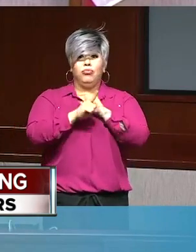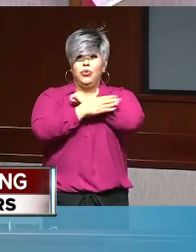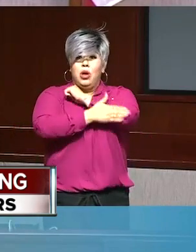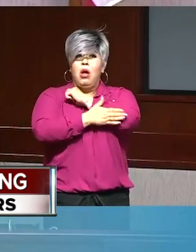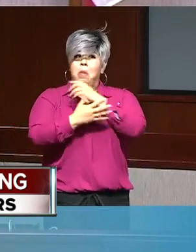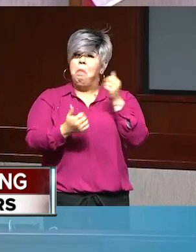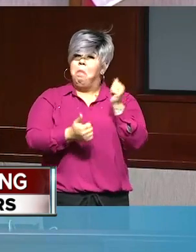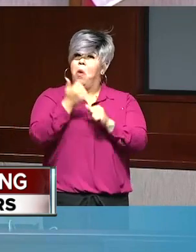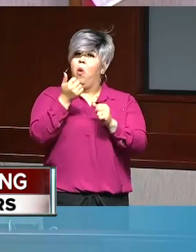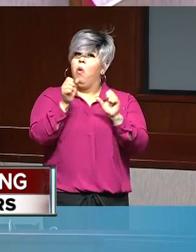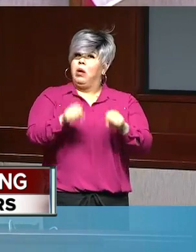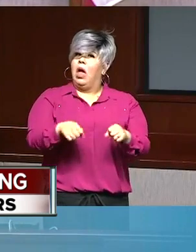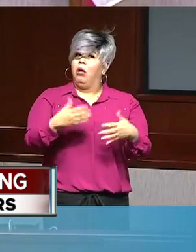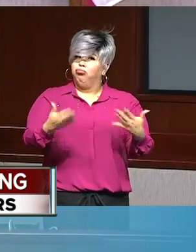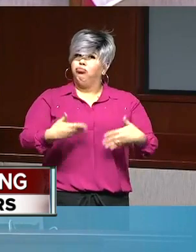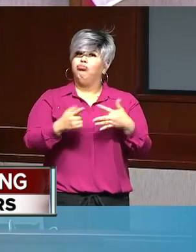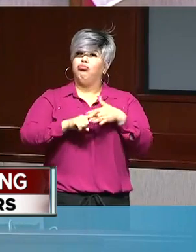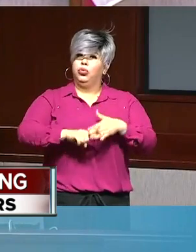can begin reopening